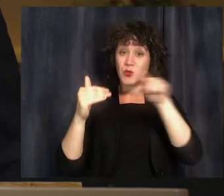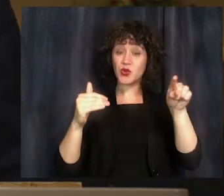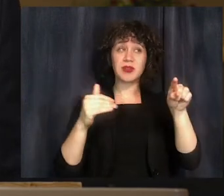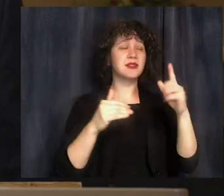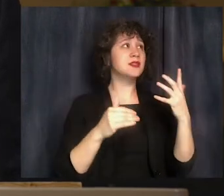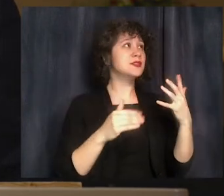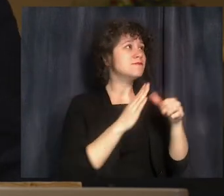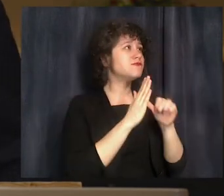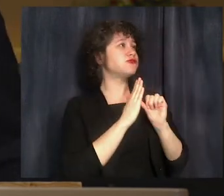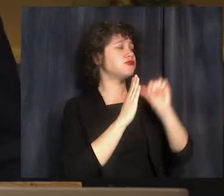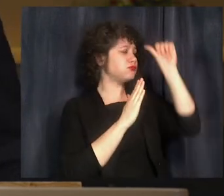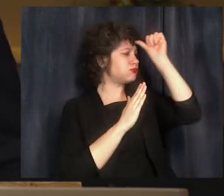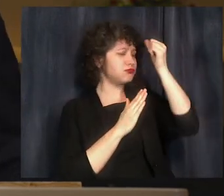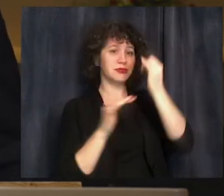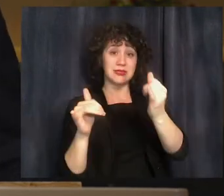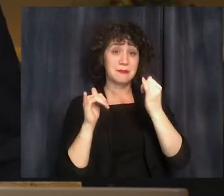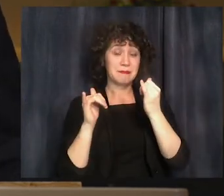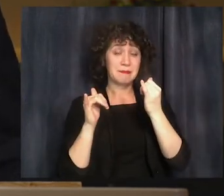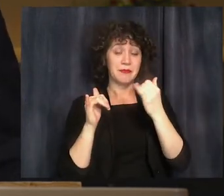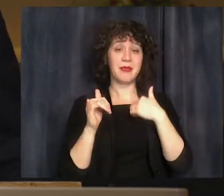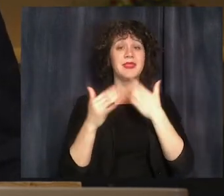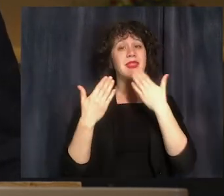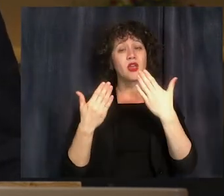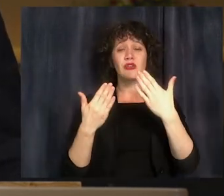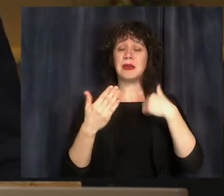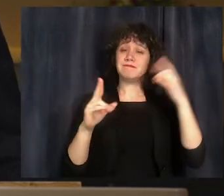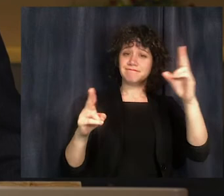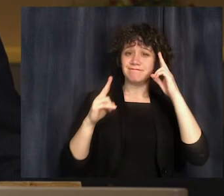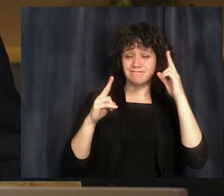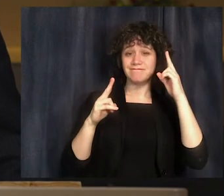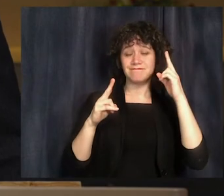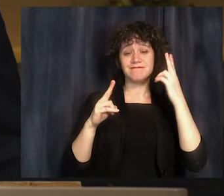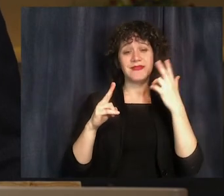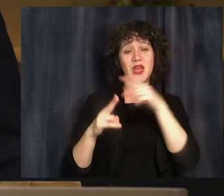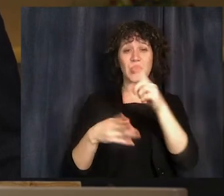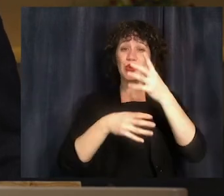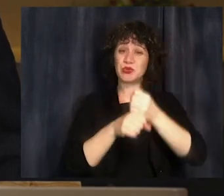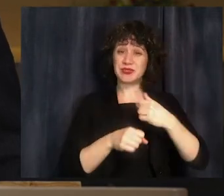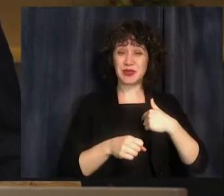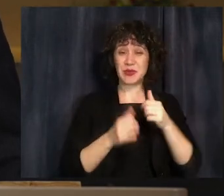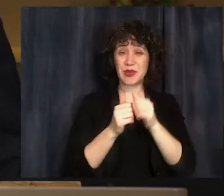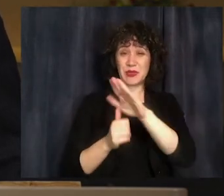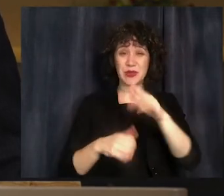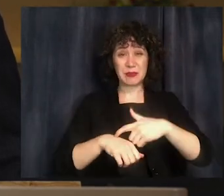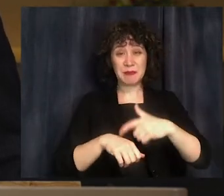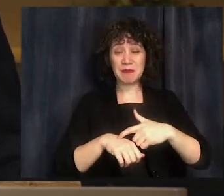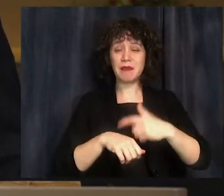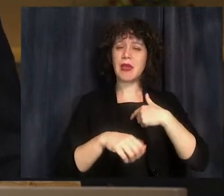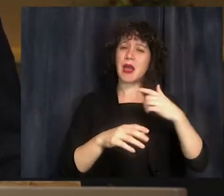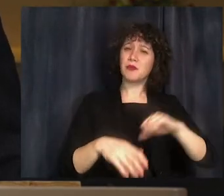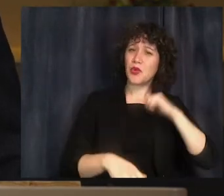have. I want to thank you for the honor of entrusting me with some of your time tonight. I'm very proud of you and indebted to